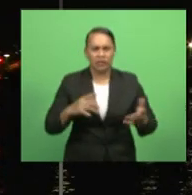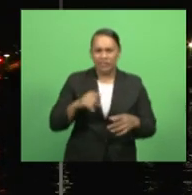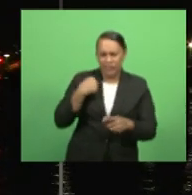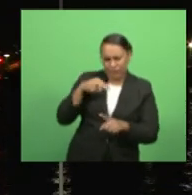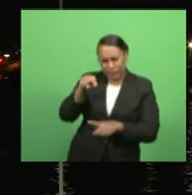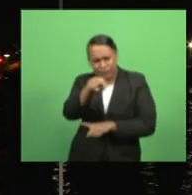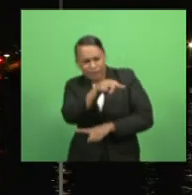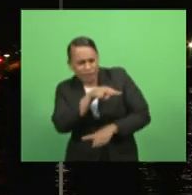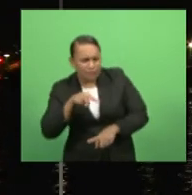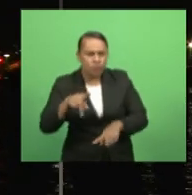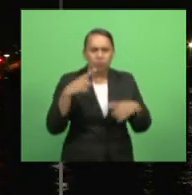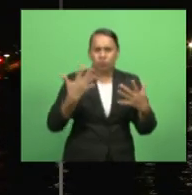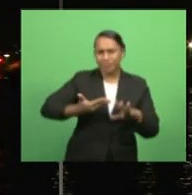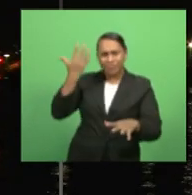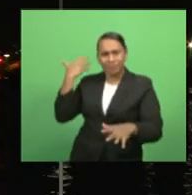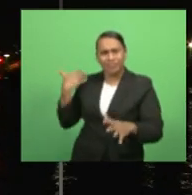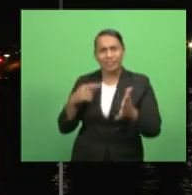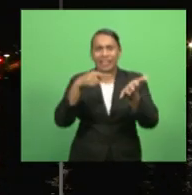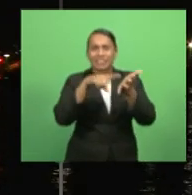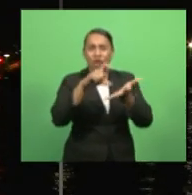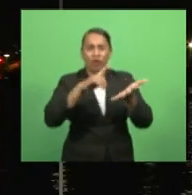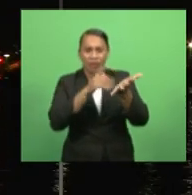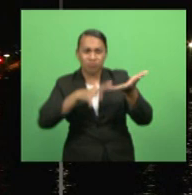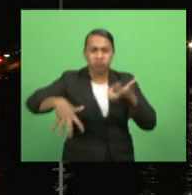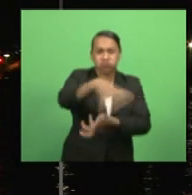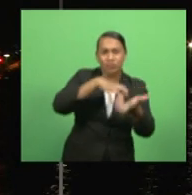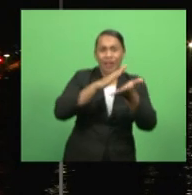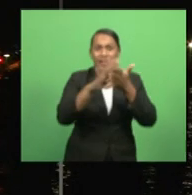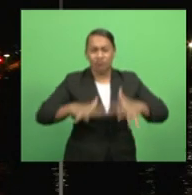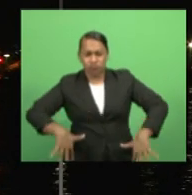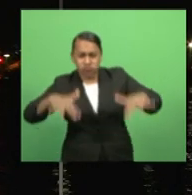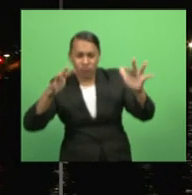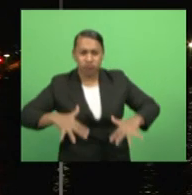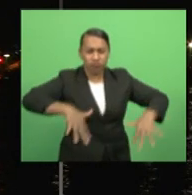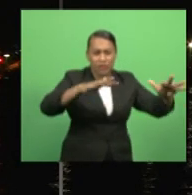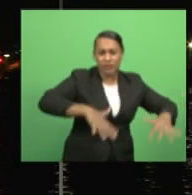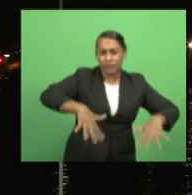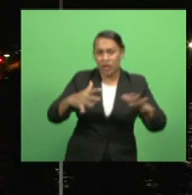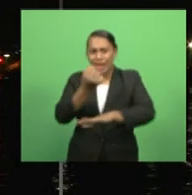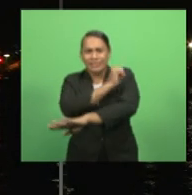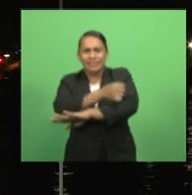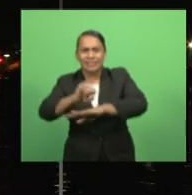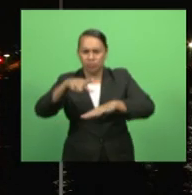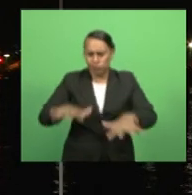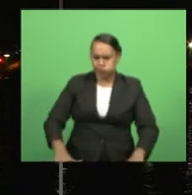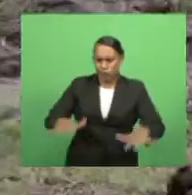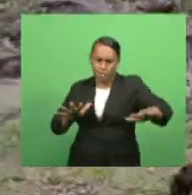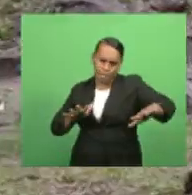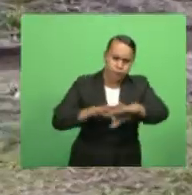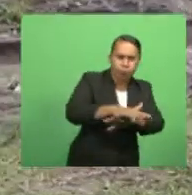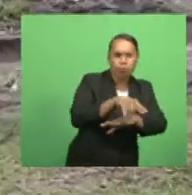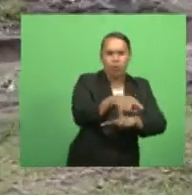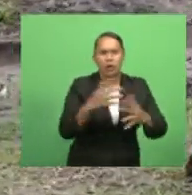Cyclone Harold, where flooding and storm surges ravaged our coastal communities. Sanyani Boylo reports.